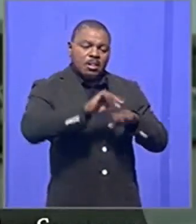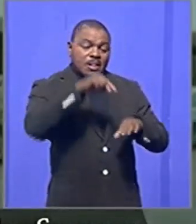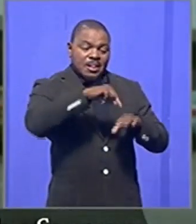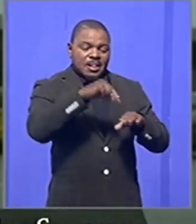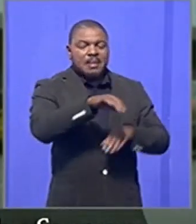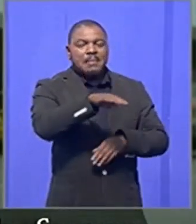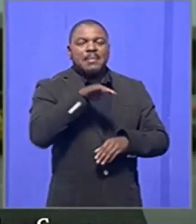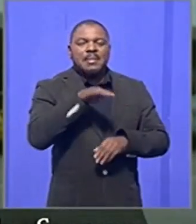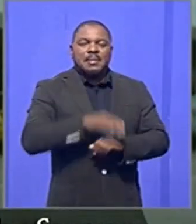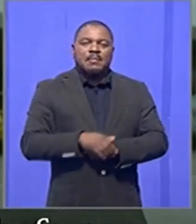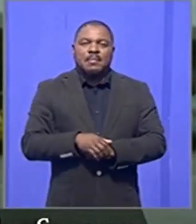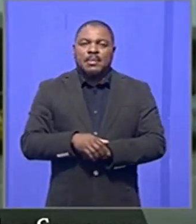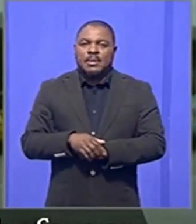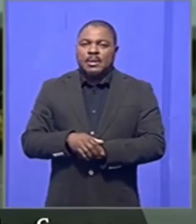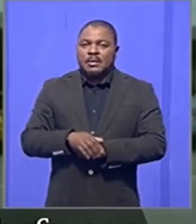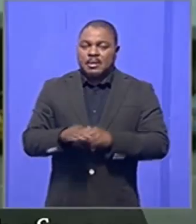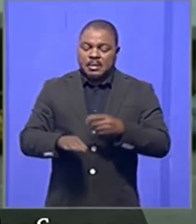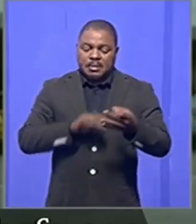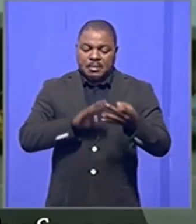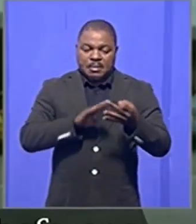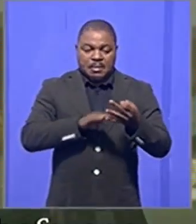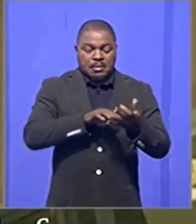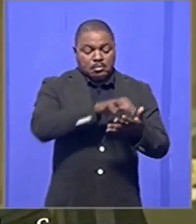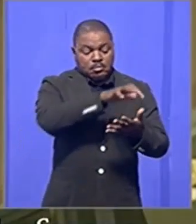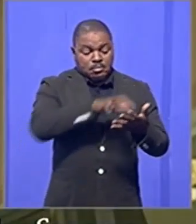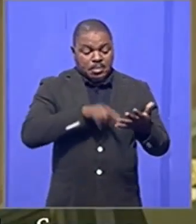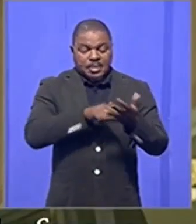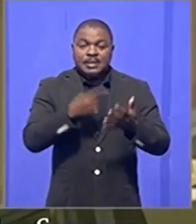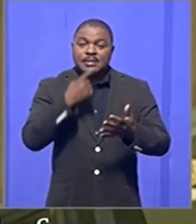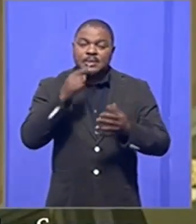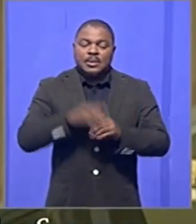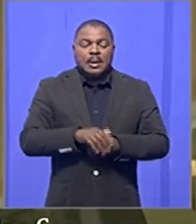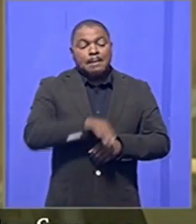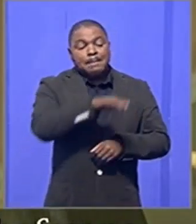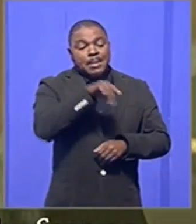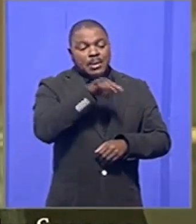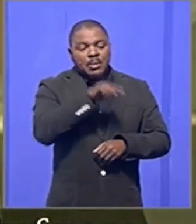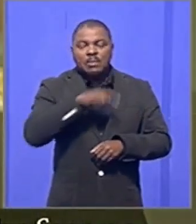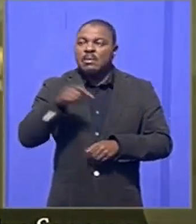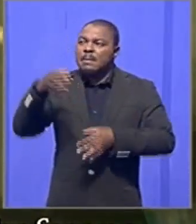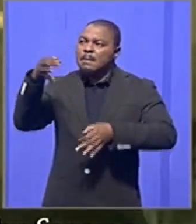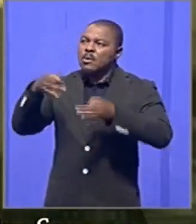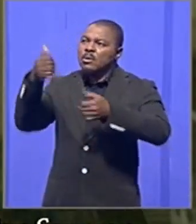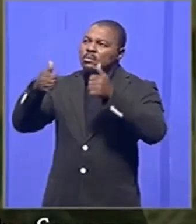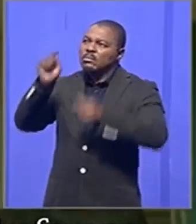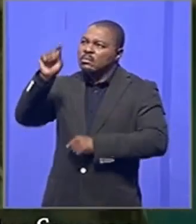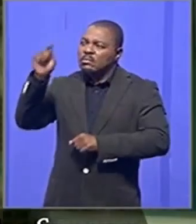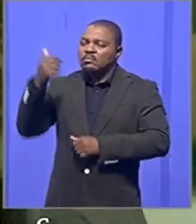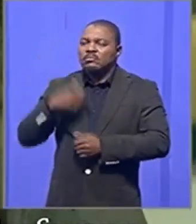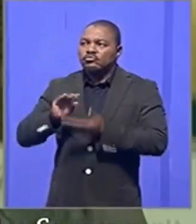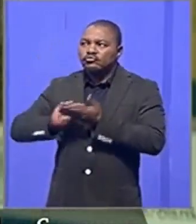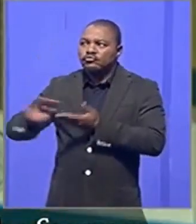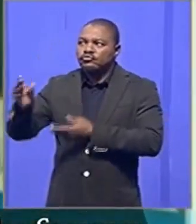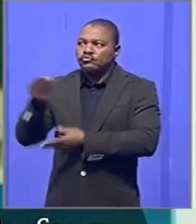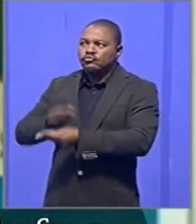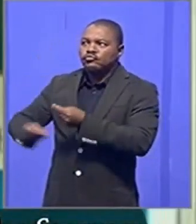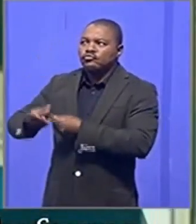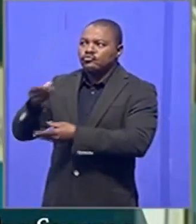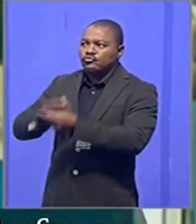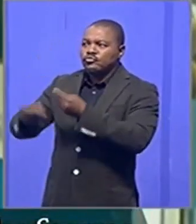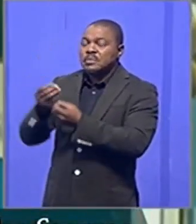ya VBS. Afidabiti hlalosa le ka moo banka e filego baetapele ba dipolotiki le batsebalege diranta